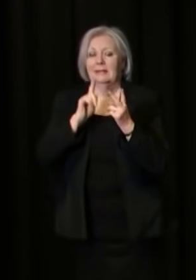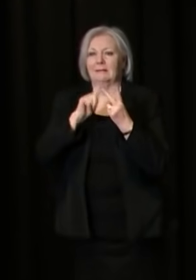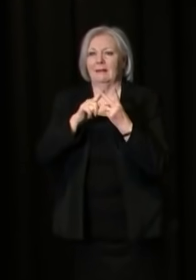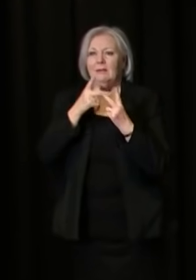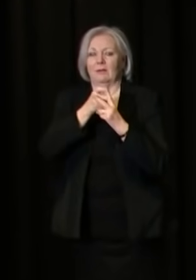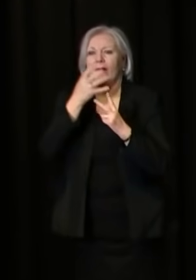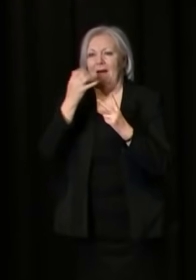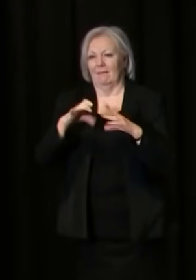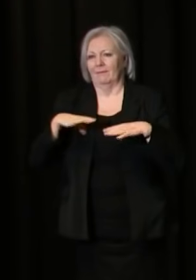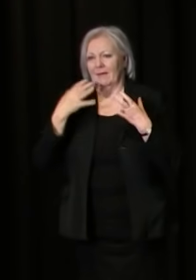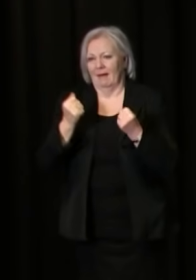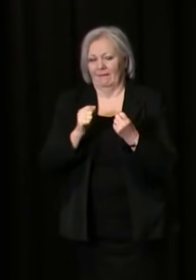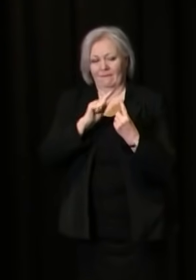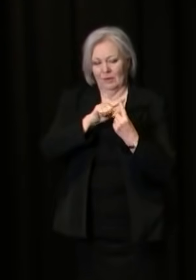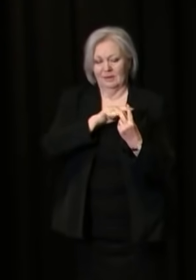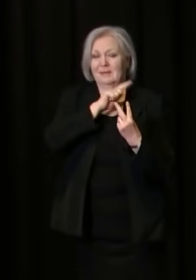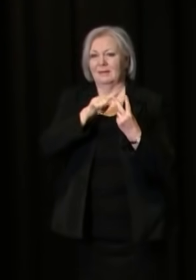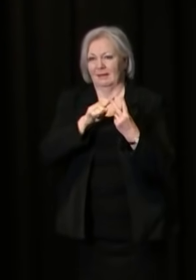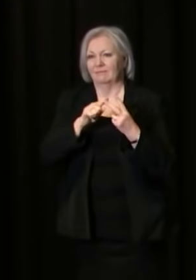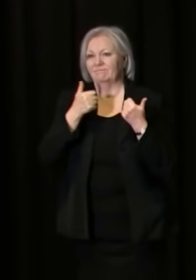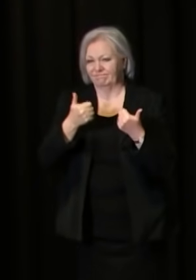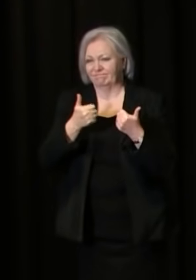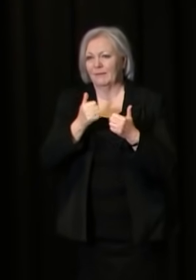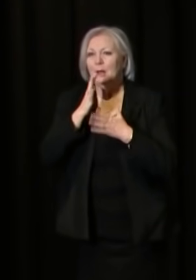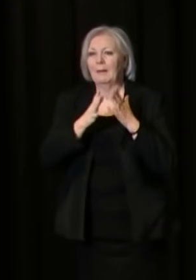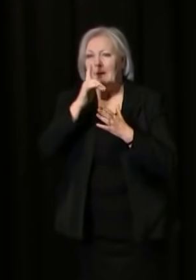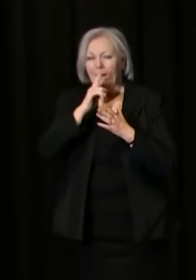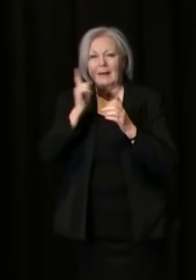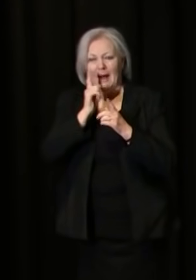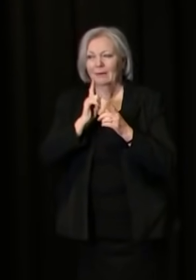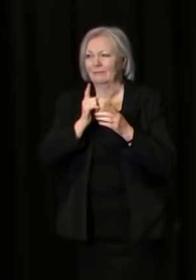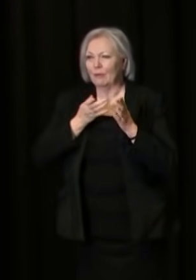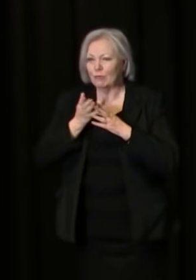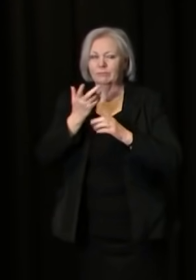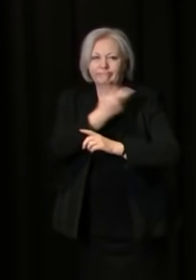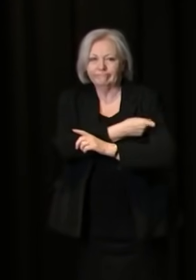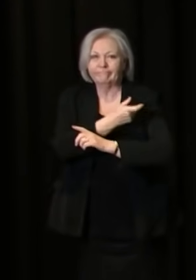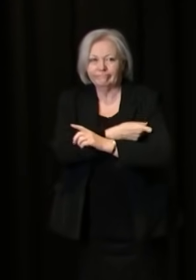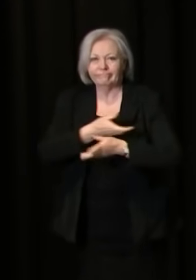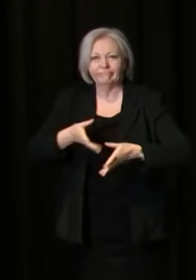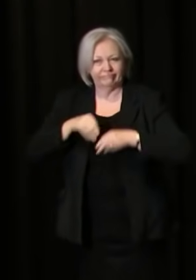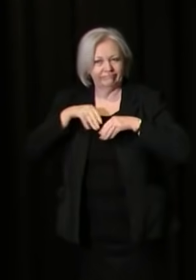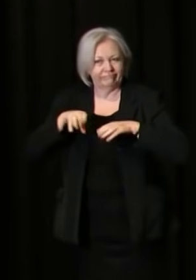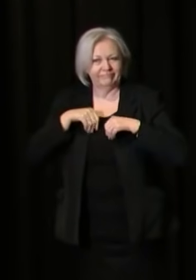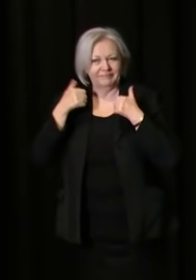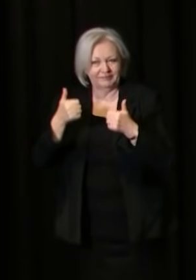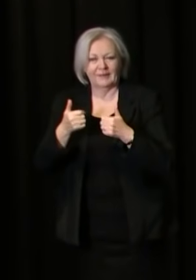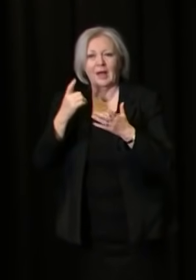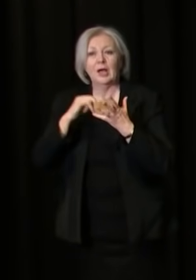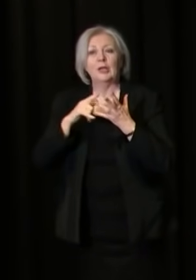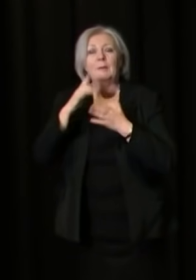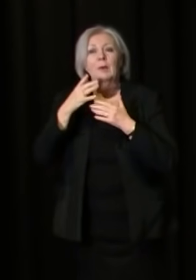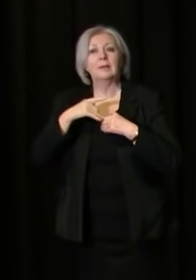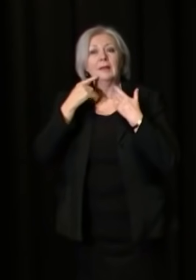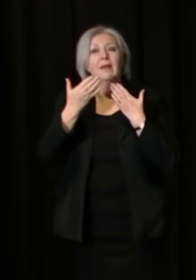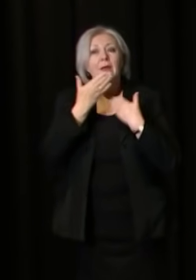doses as people go through the vaccination journey. And I want to thank all of those people, and I